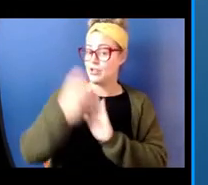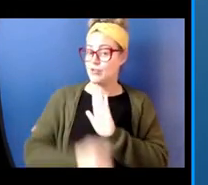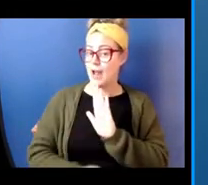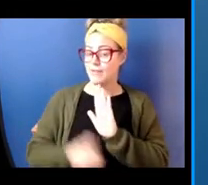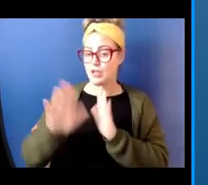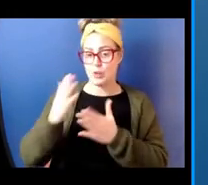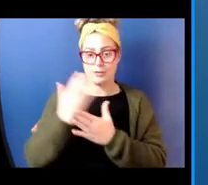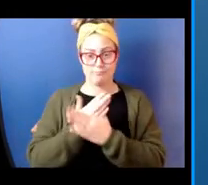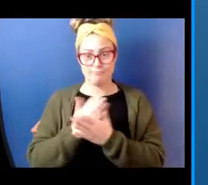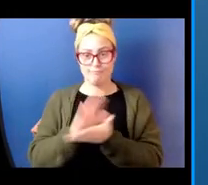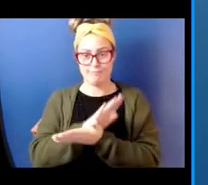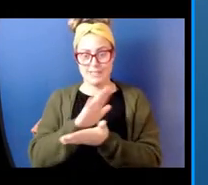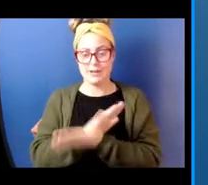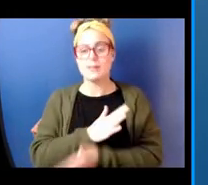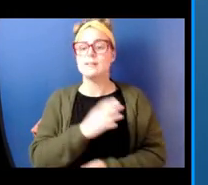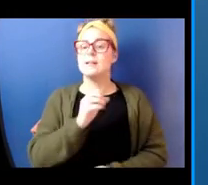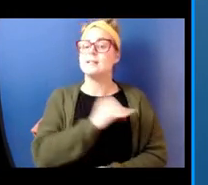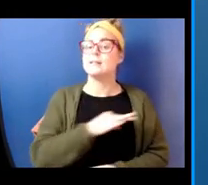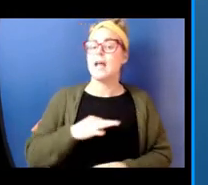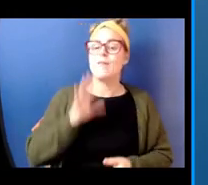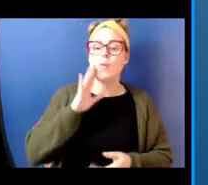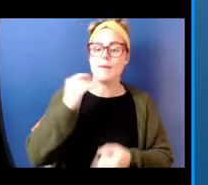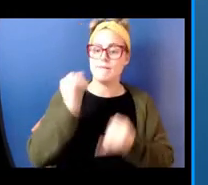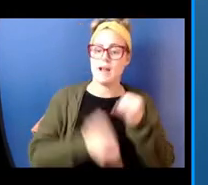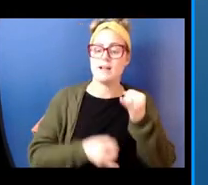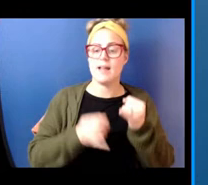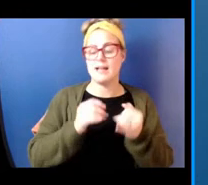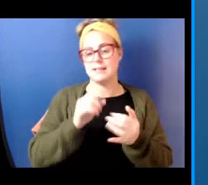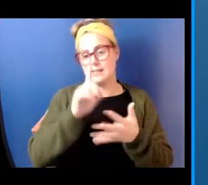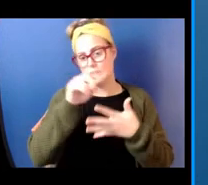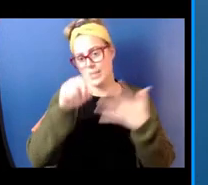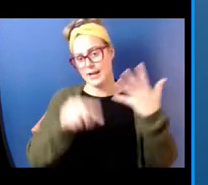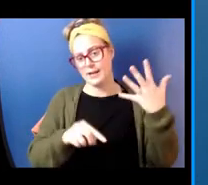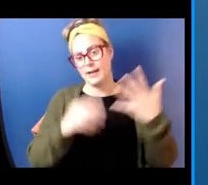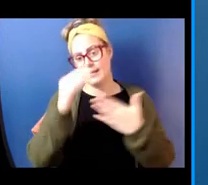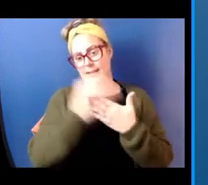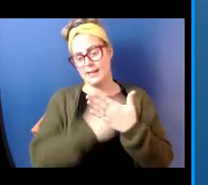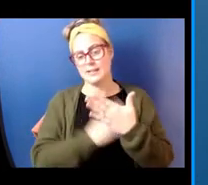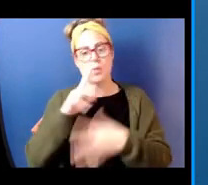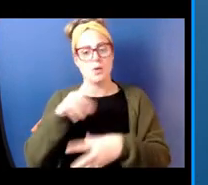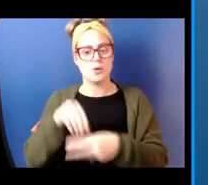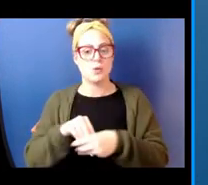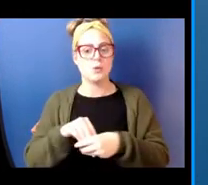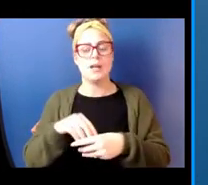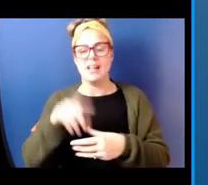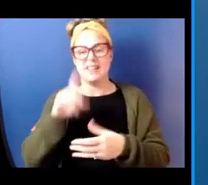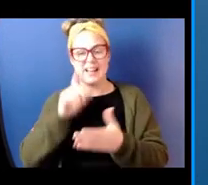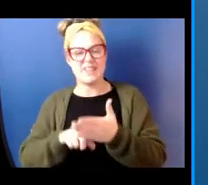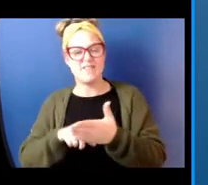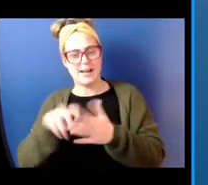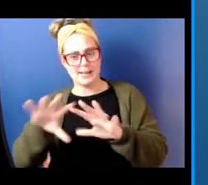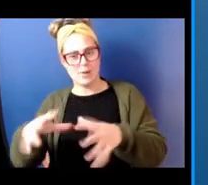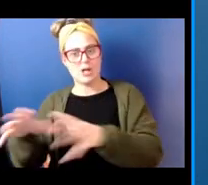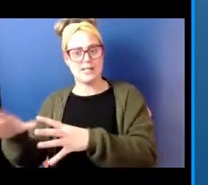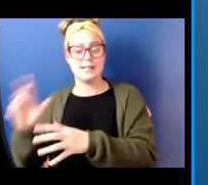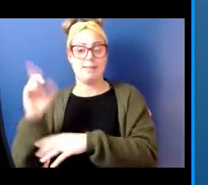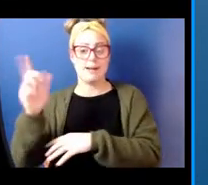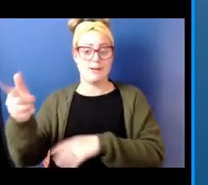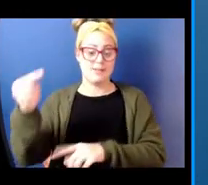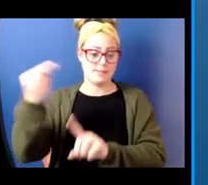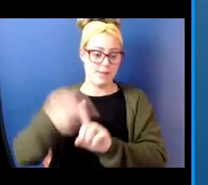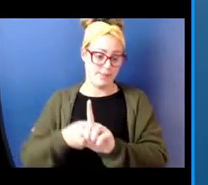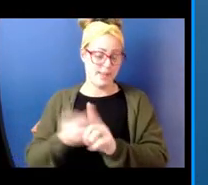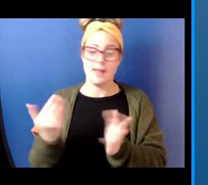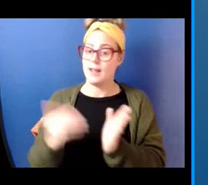finalizing the checklist and will include it in the documents that are provided to the state parties later this month once again if you see any